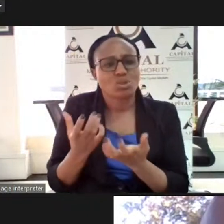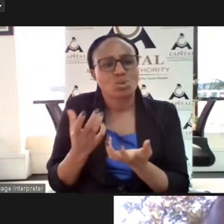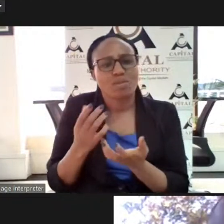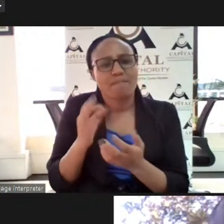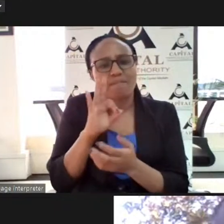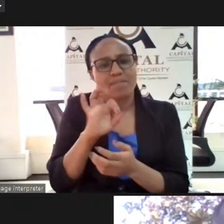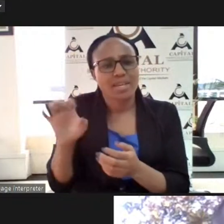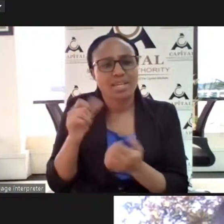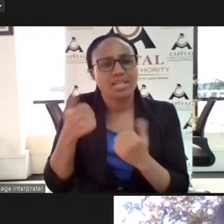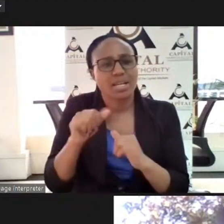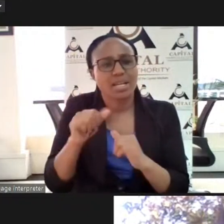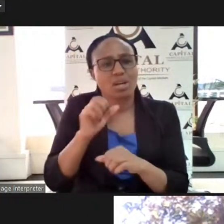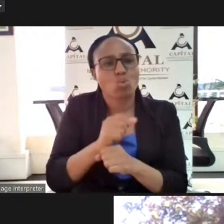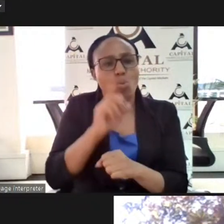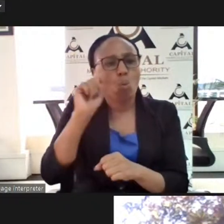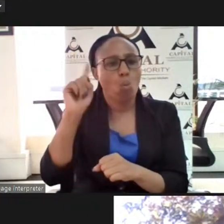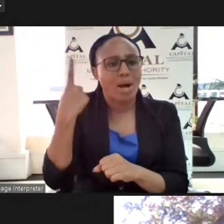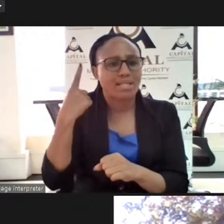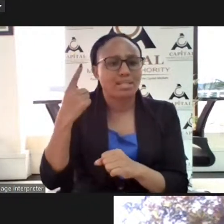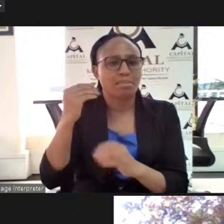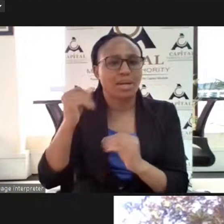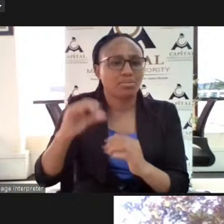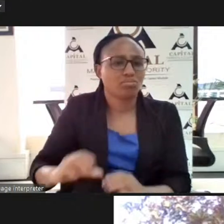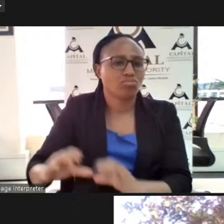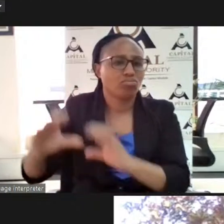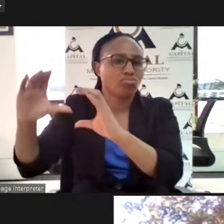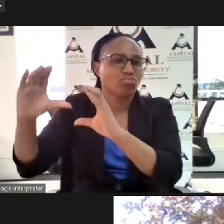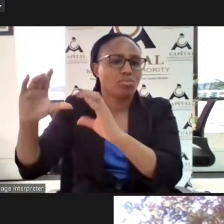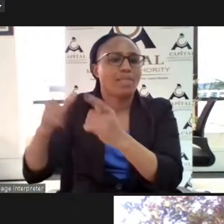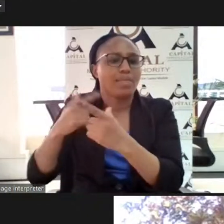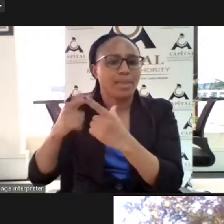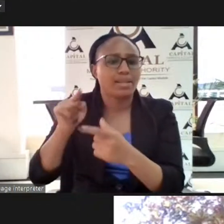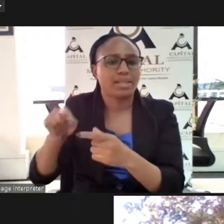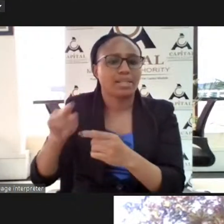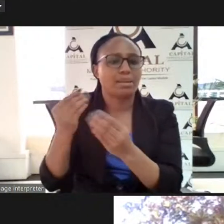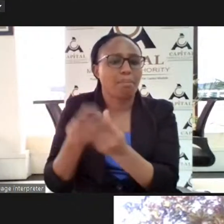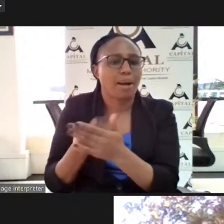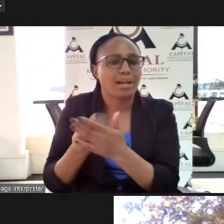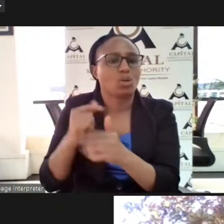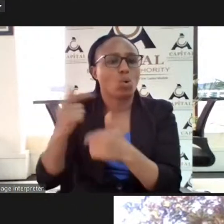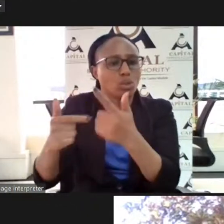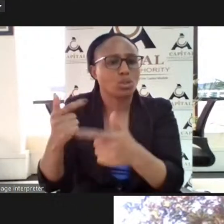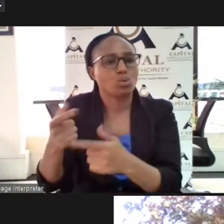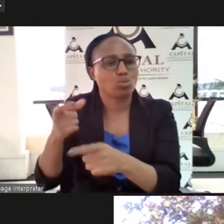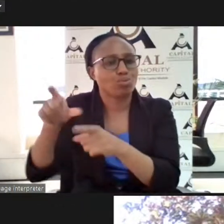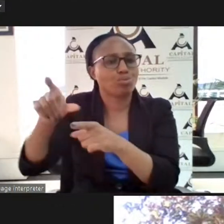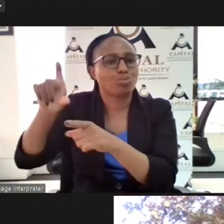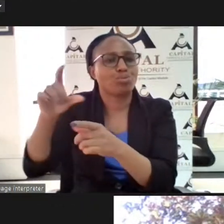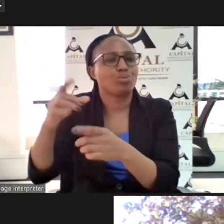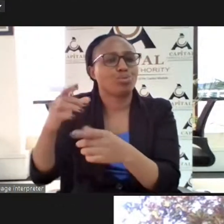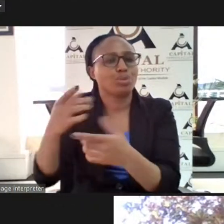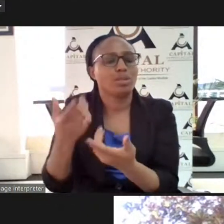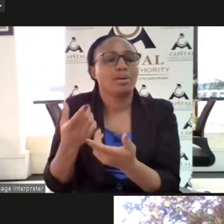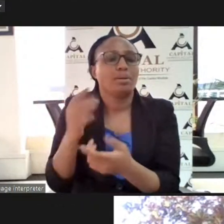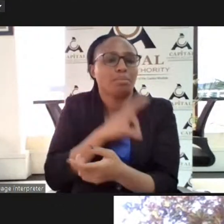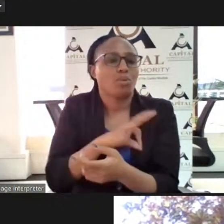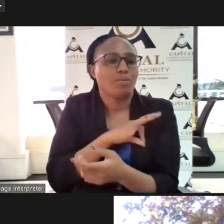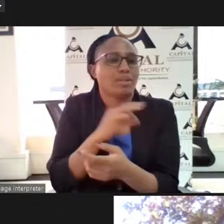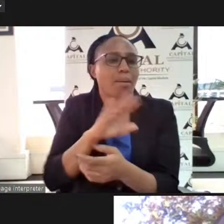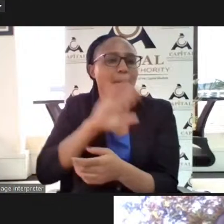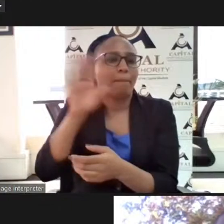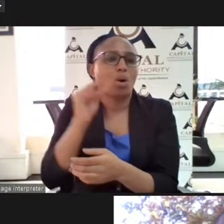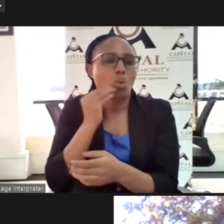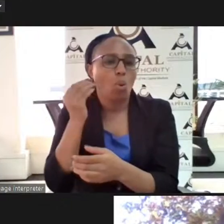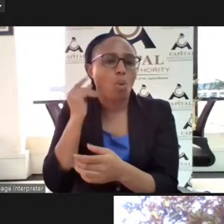lump sum transaction, send money home with a lump sum, and that lump sum can continue to generate interest back home, and sending money then to the